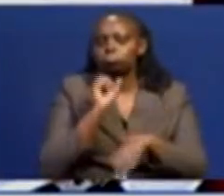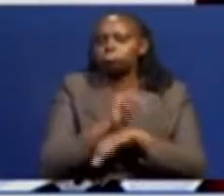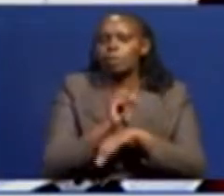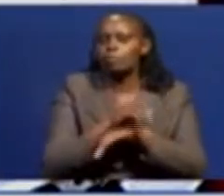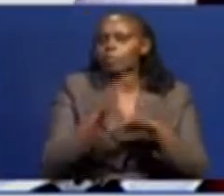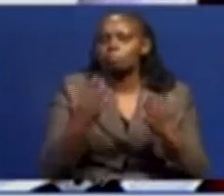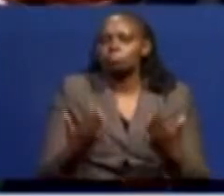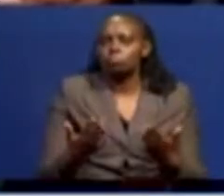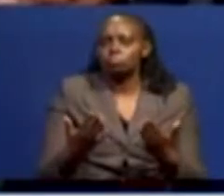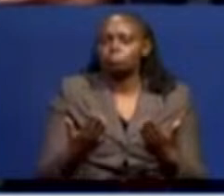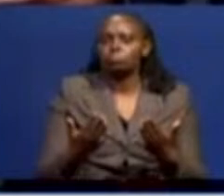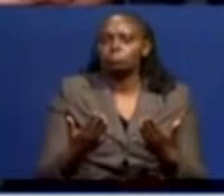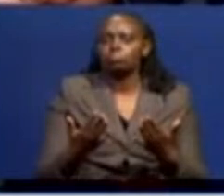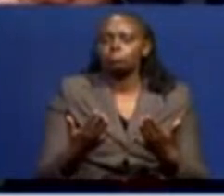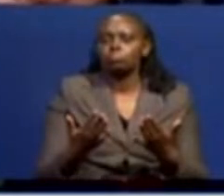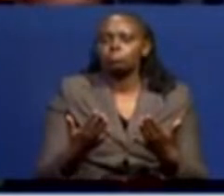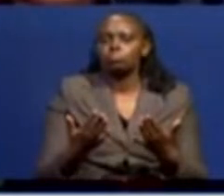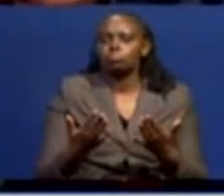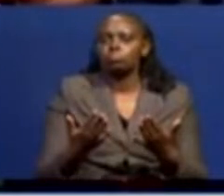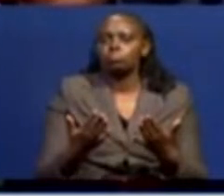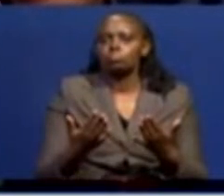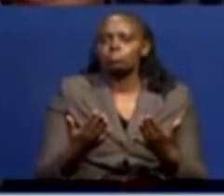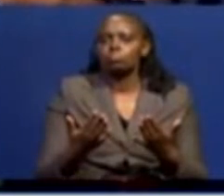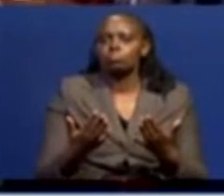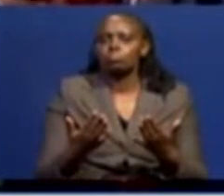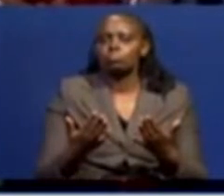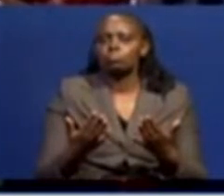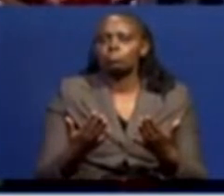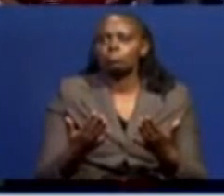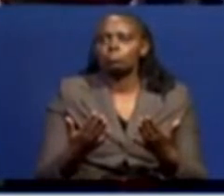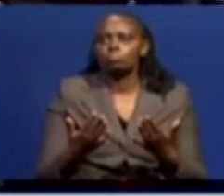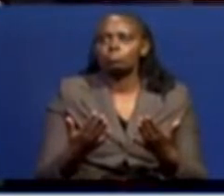What is the advisory in conclusion?